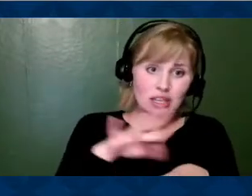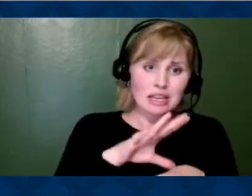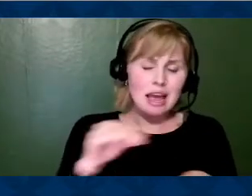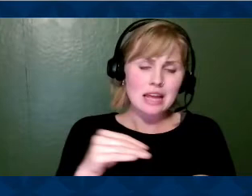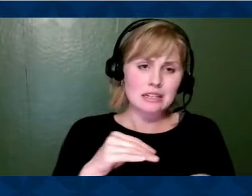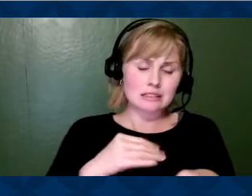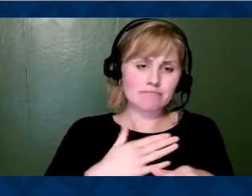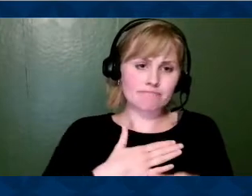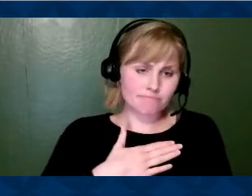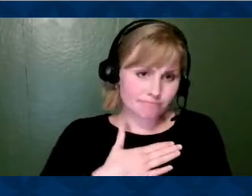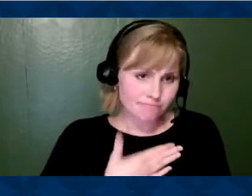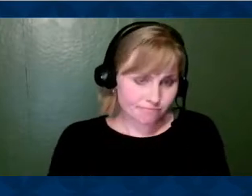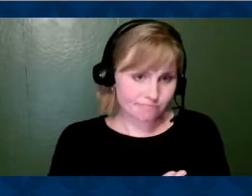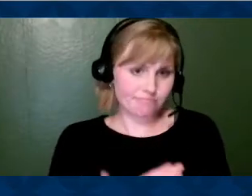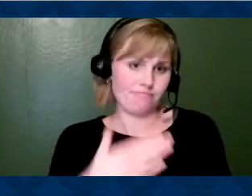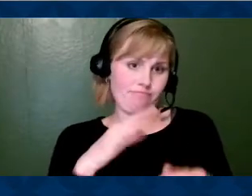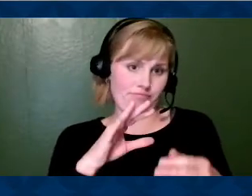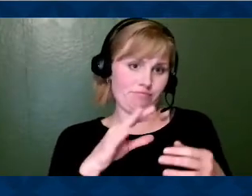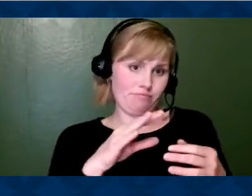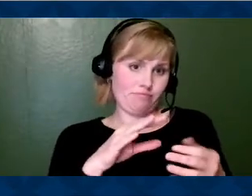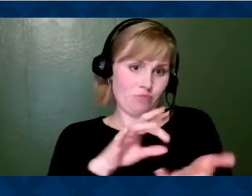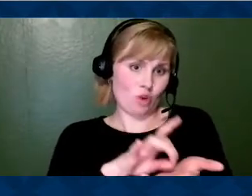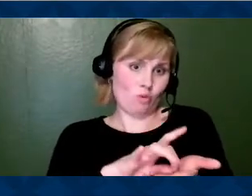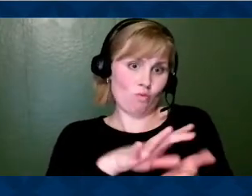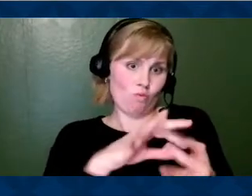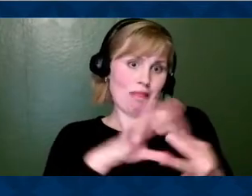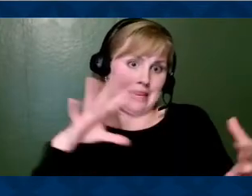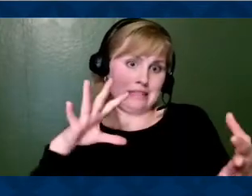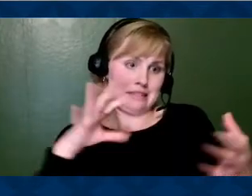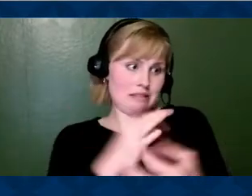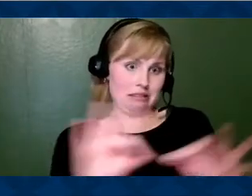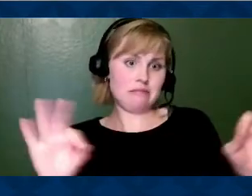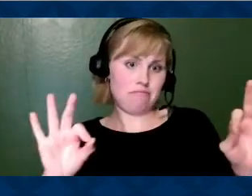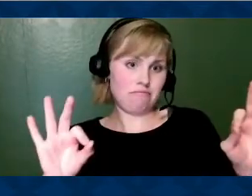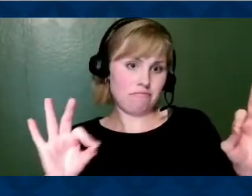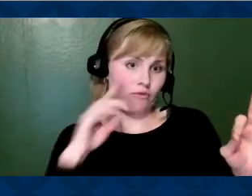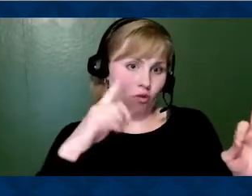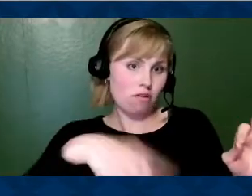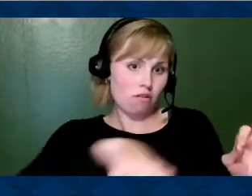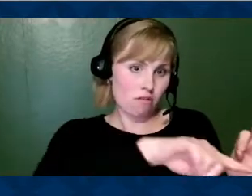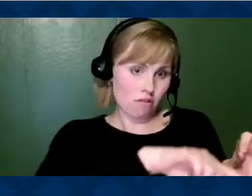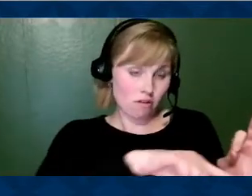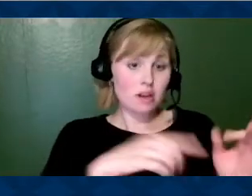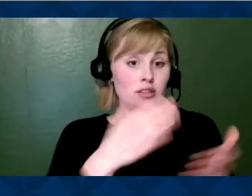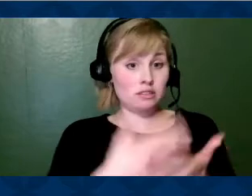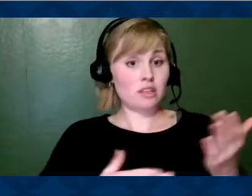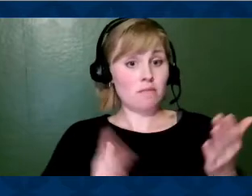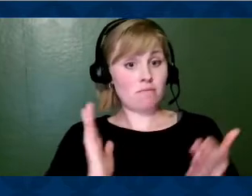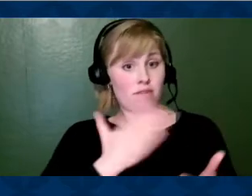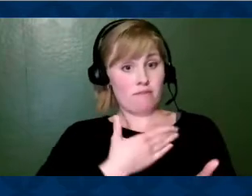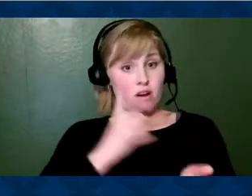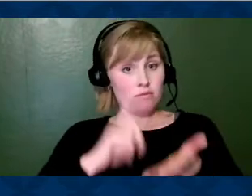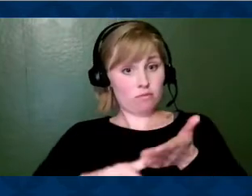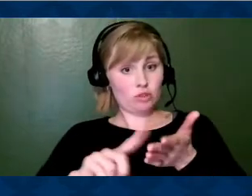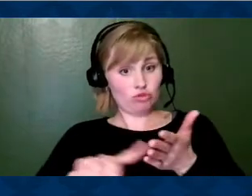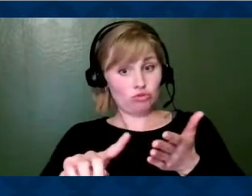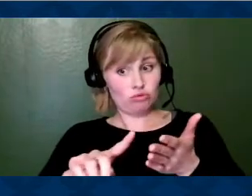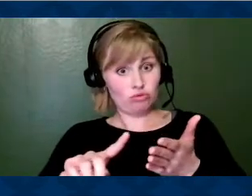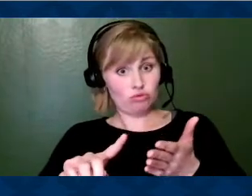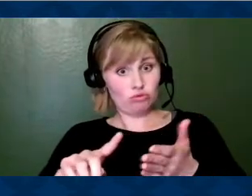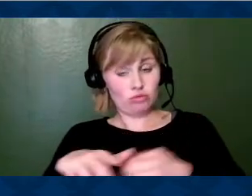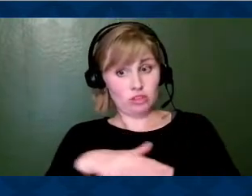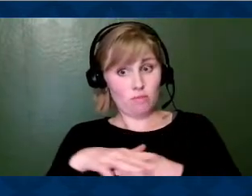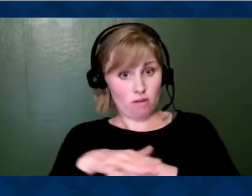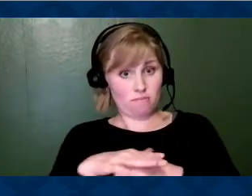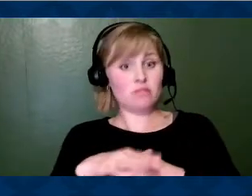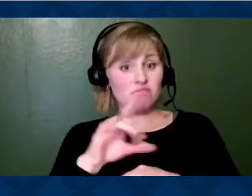Law Clinic, which is one of our experiential learning opportunities at Queen's, did some of that work. And in fact, secured one of the